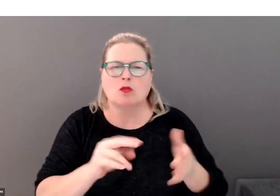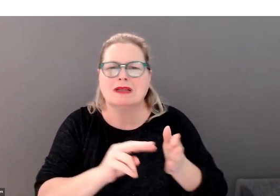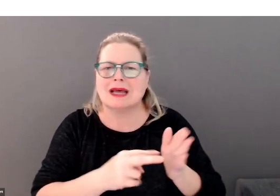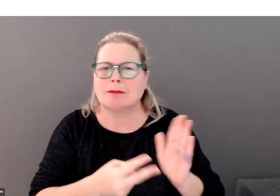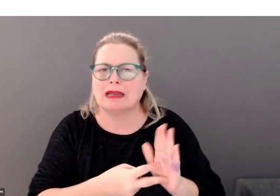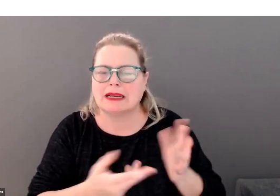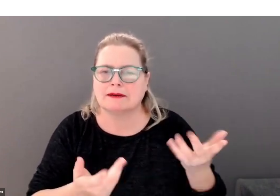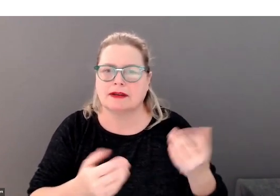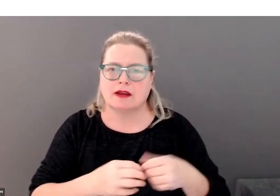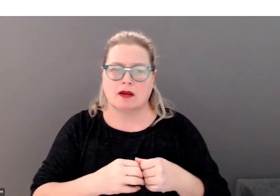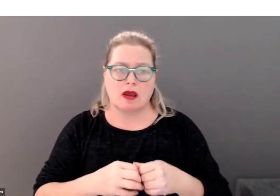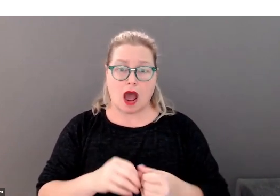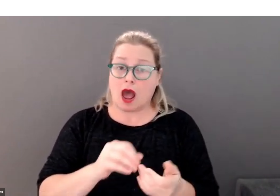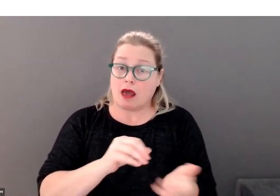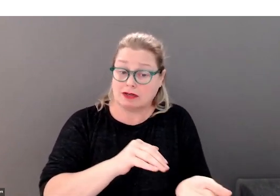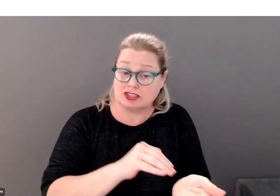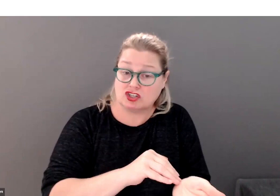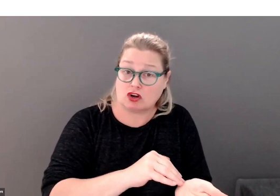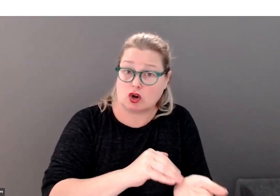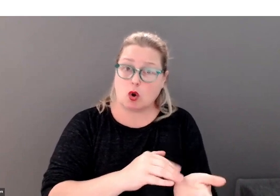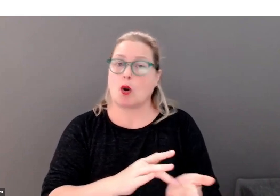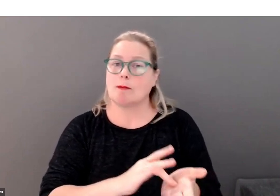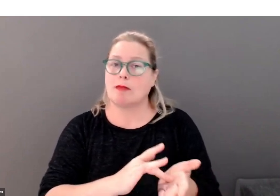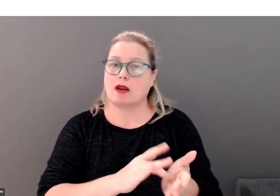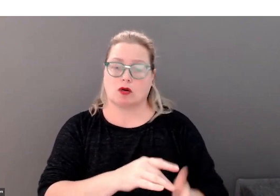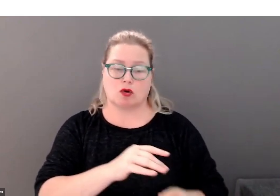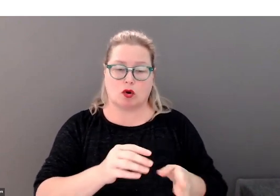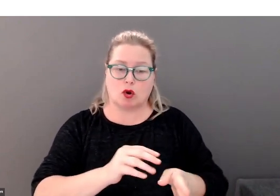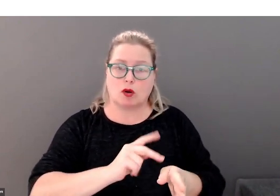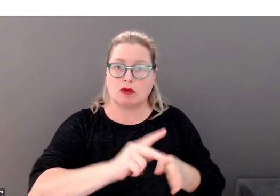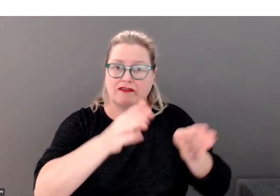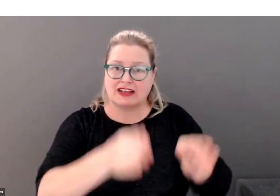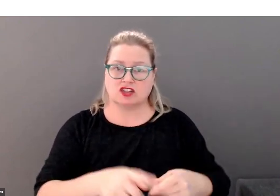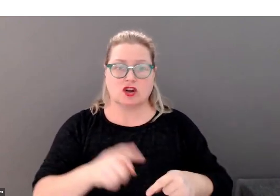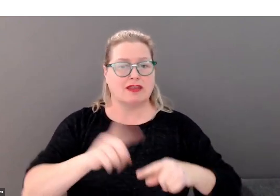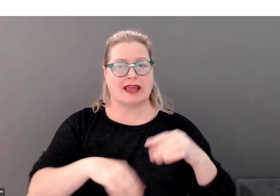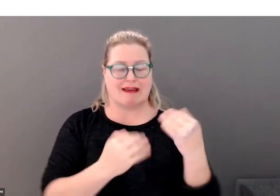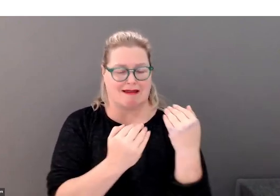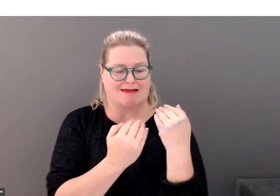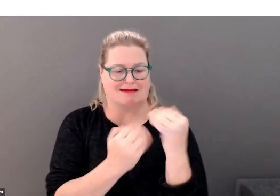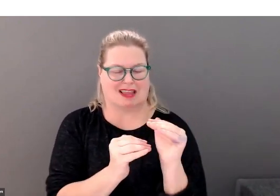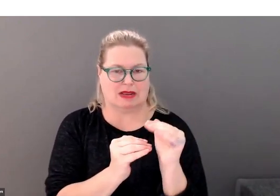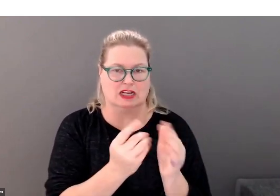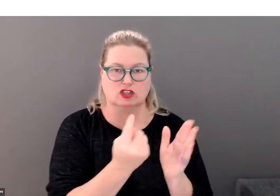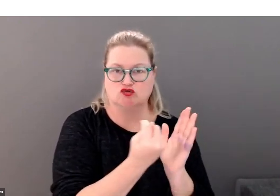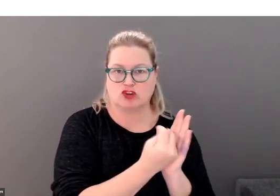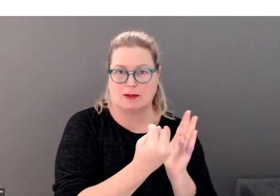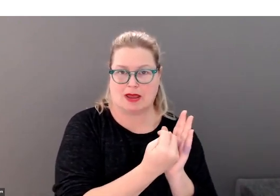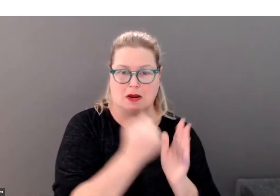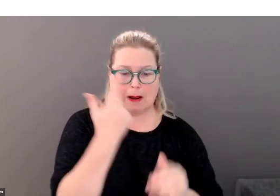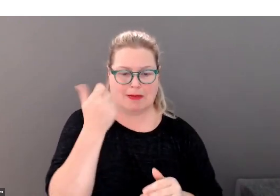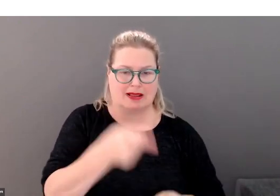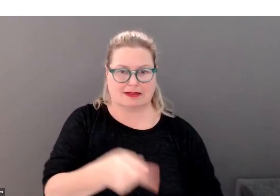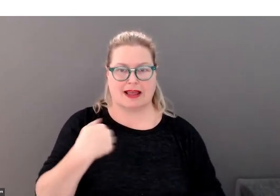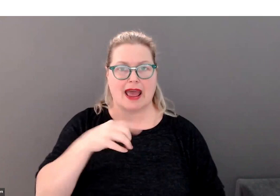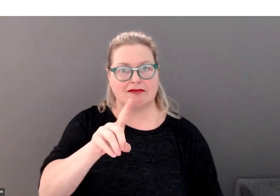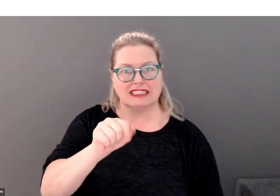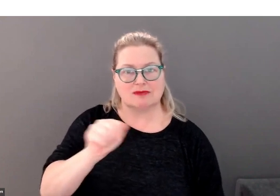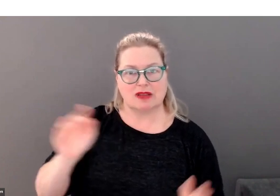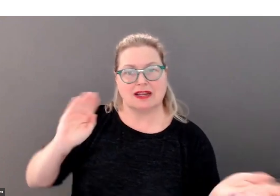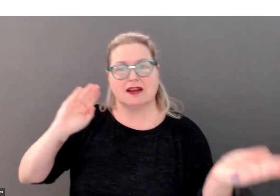medical practitioner cannot deny or limit clinically appropriate treatment where it would be offered to a person without a disability in